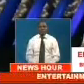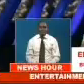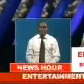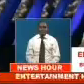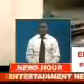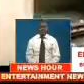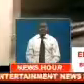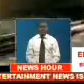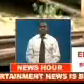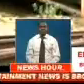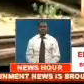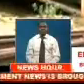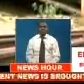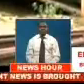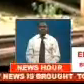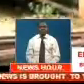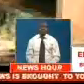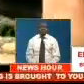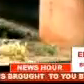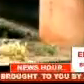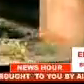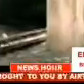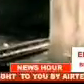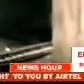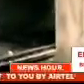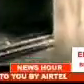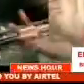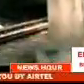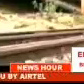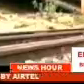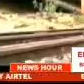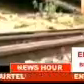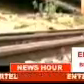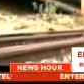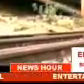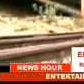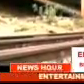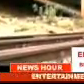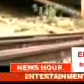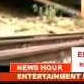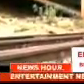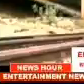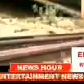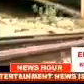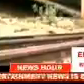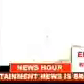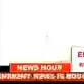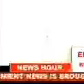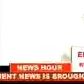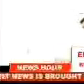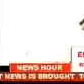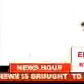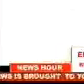gana. Bila say your daily like me. Anytime she go see me, she dey eye me. Yo, naba, laba. Yeah, you a show me, me no quite my one. They can